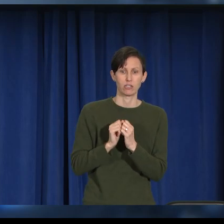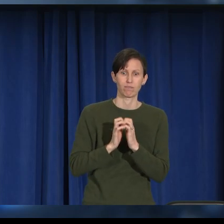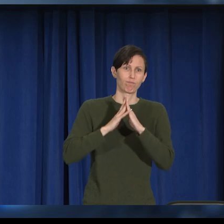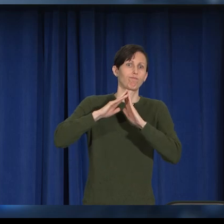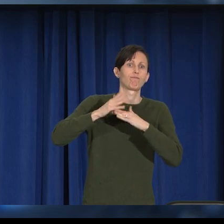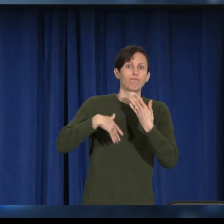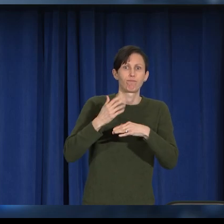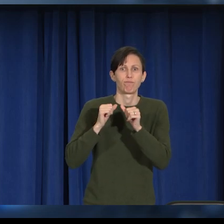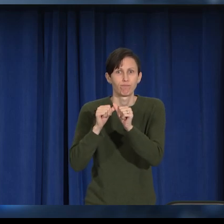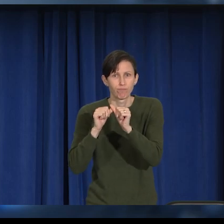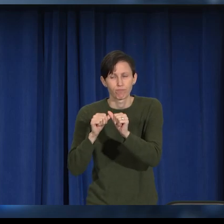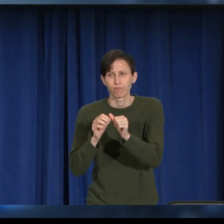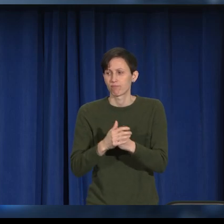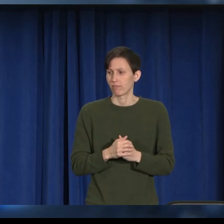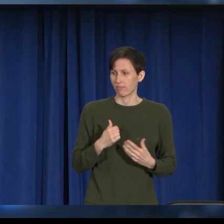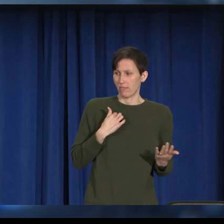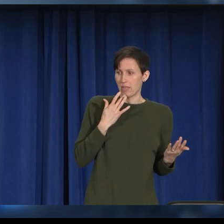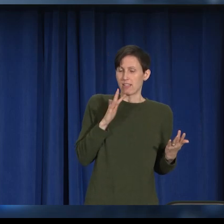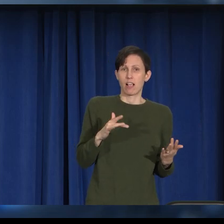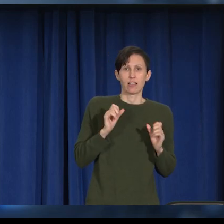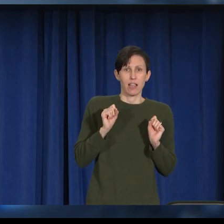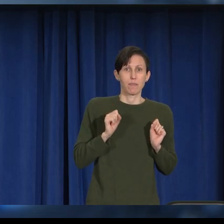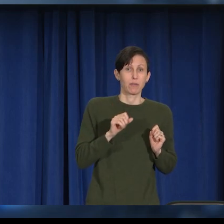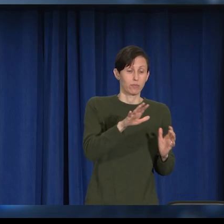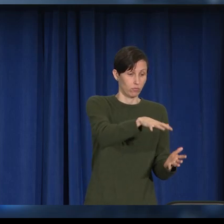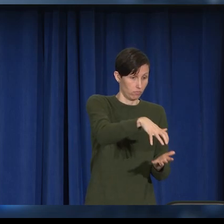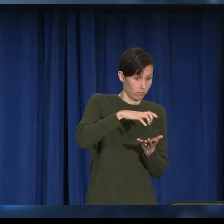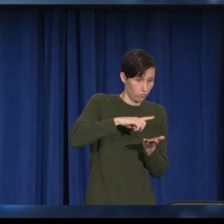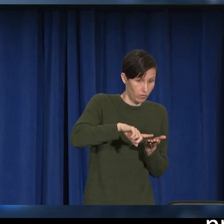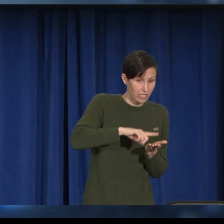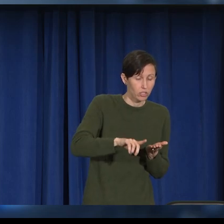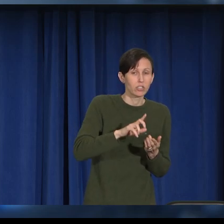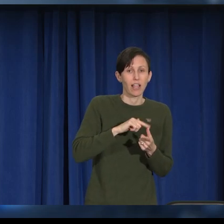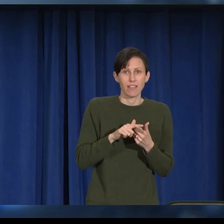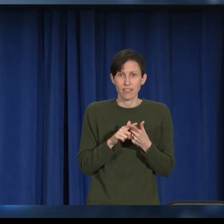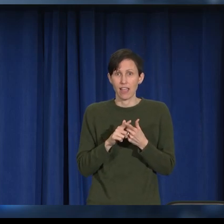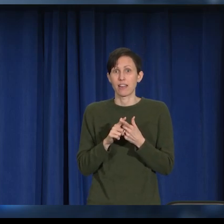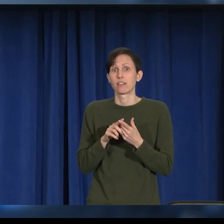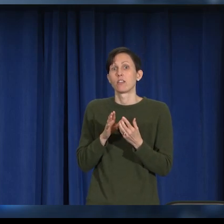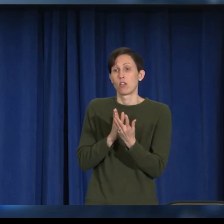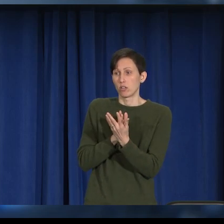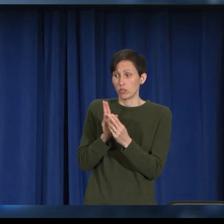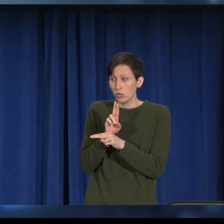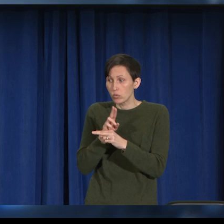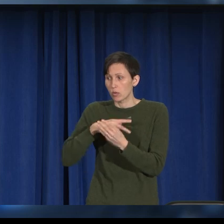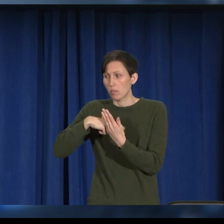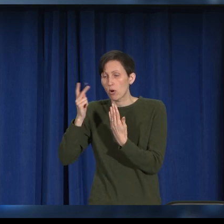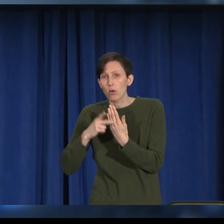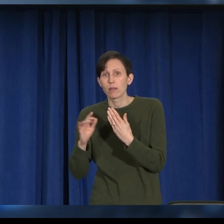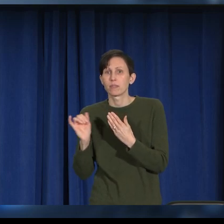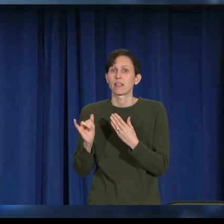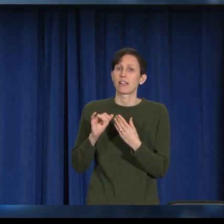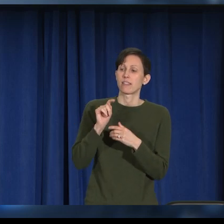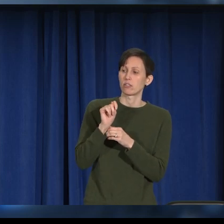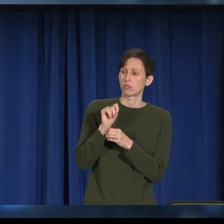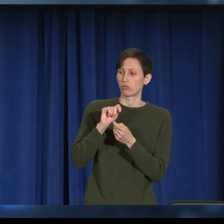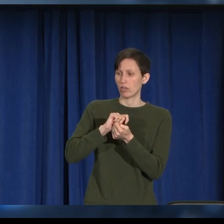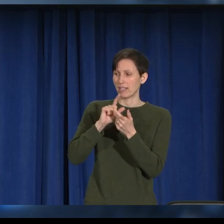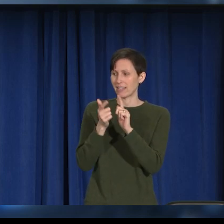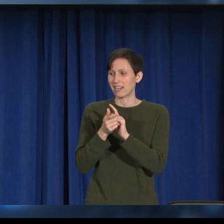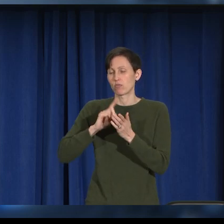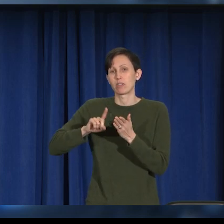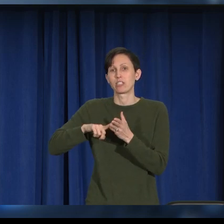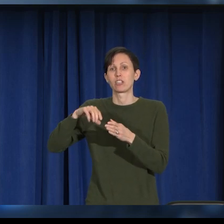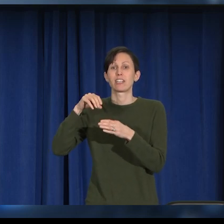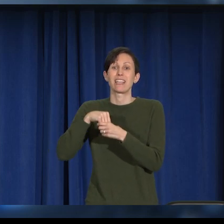been lucky I've been able to take the research and go through programs like the Translating Research at Melbourne program and